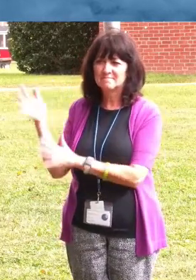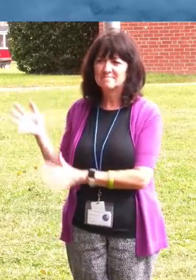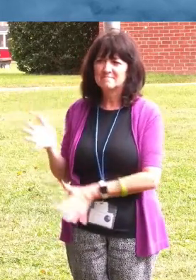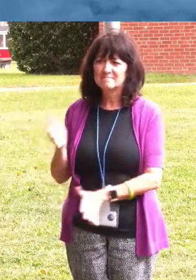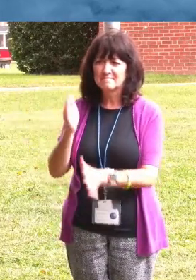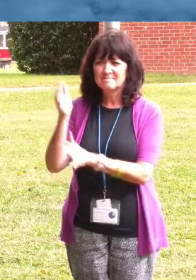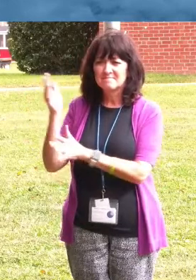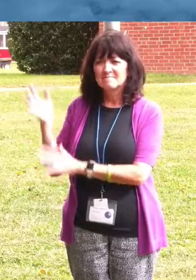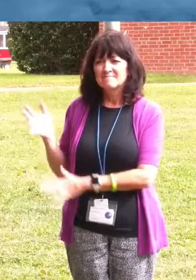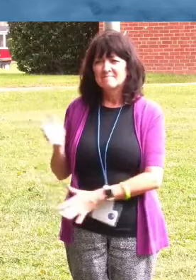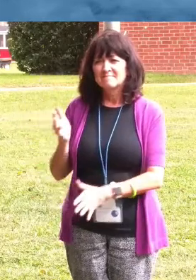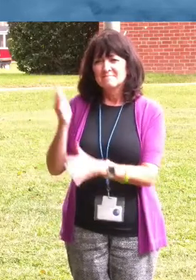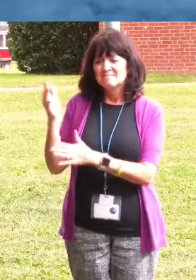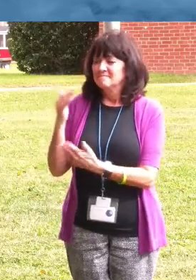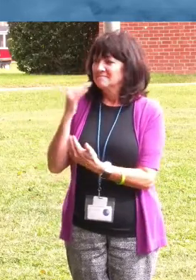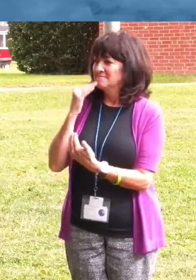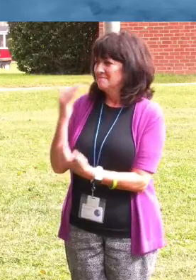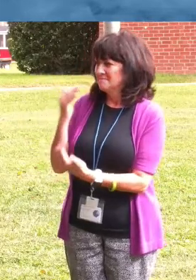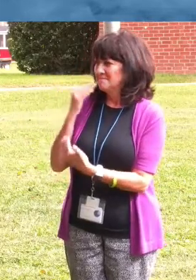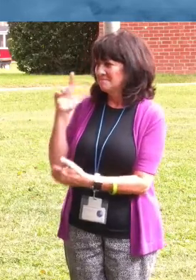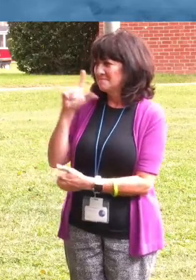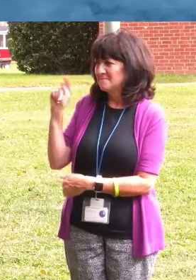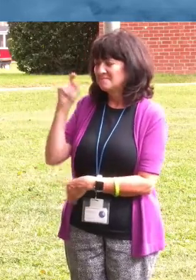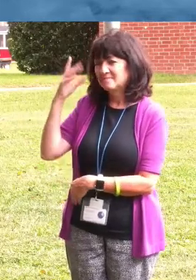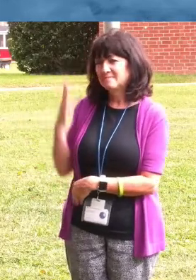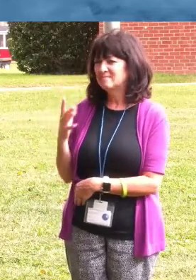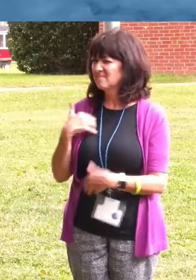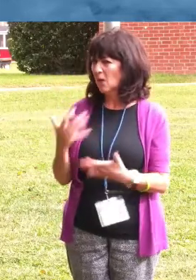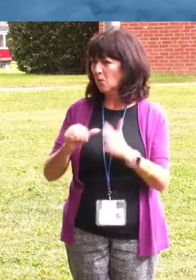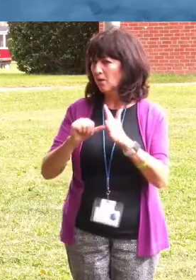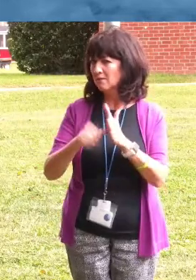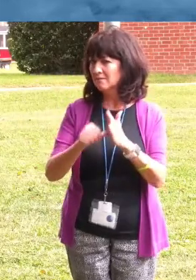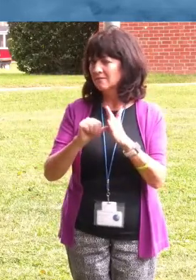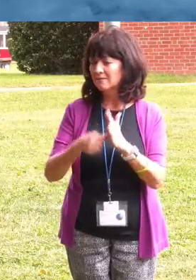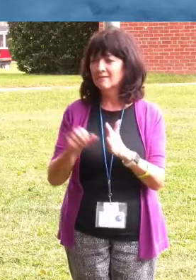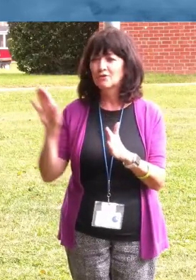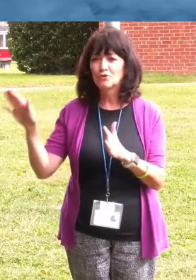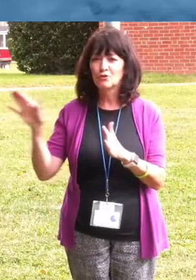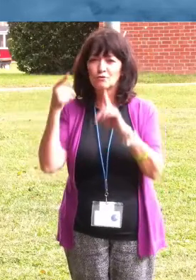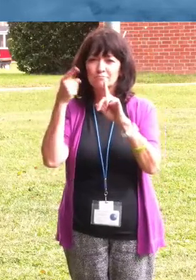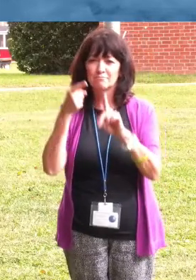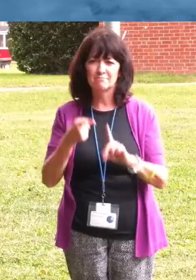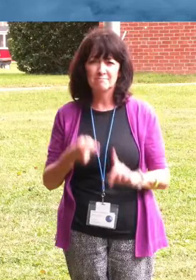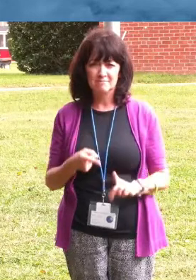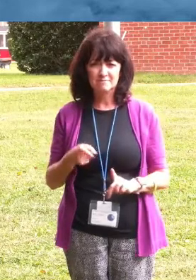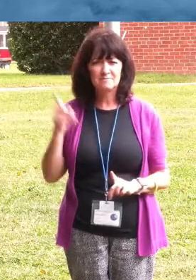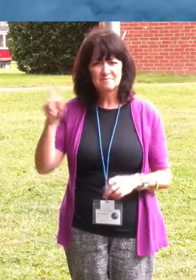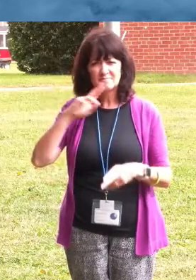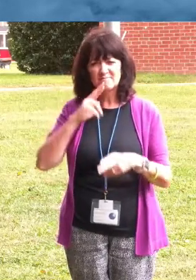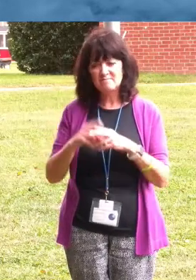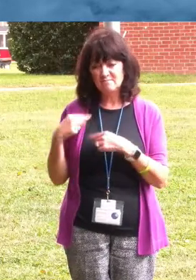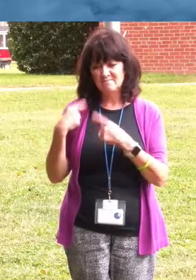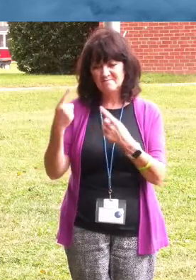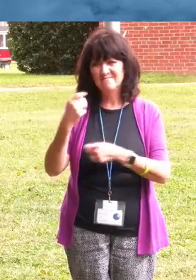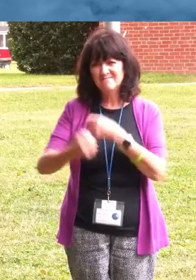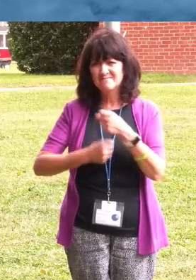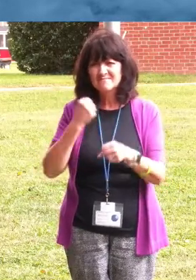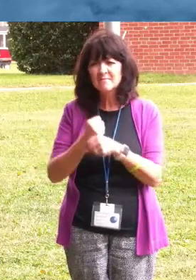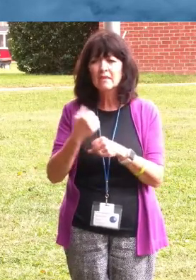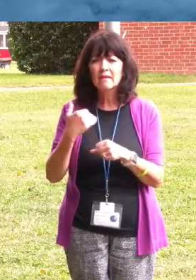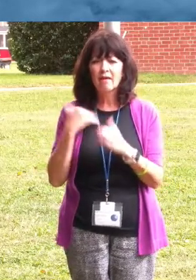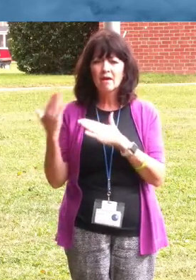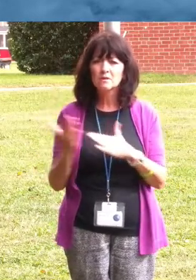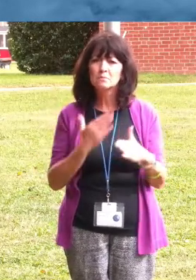Thank you, Madam Lieutenant Governor. I need to kind of underscore a couple points. It was mentioned that over the years there's been plans